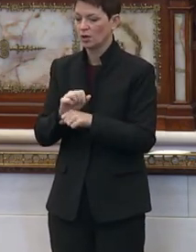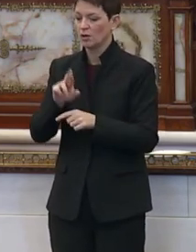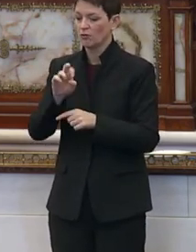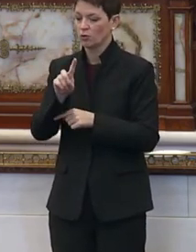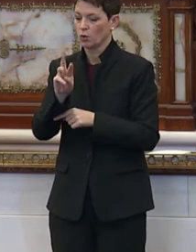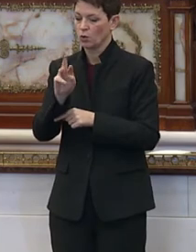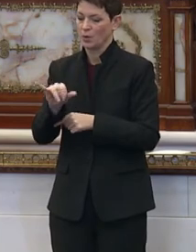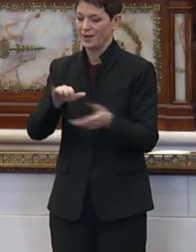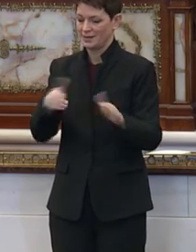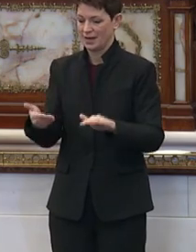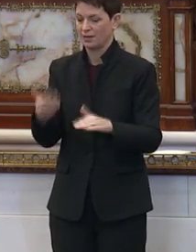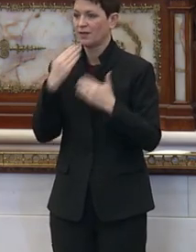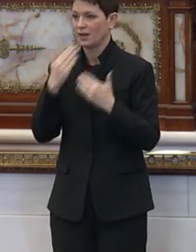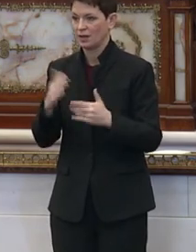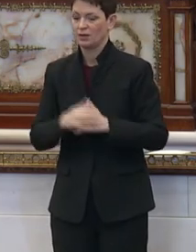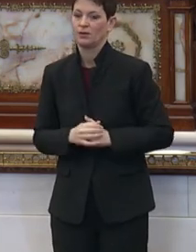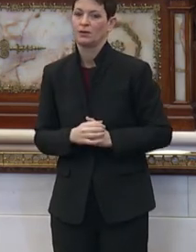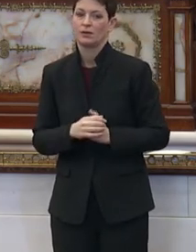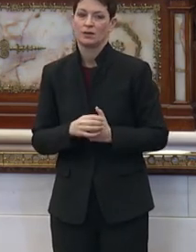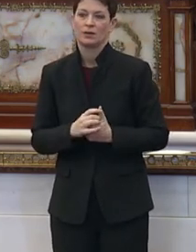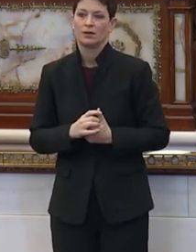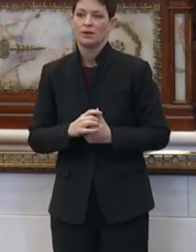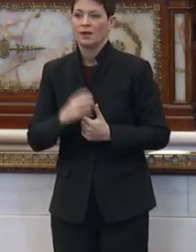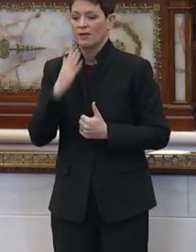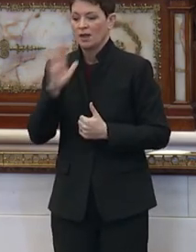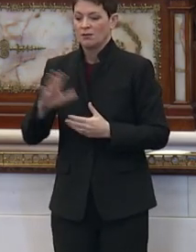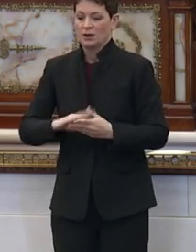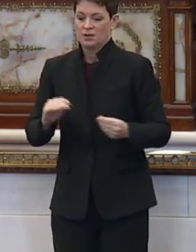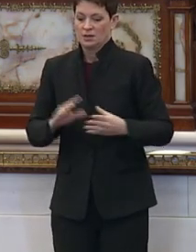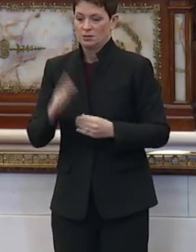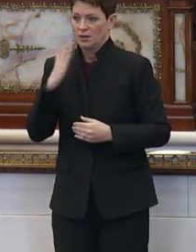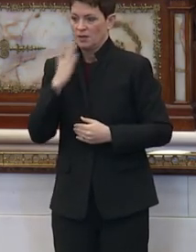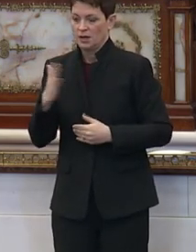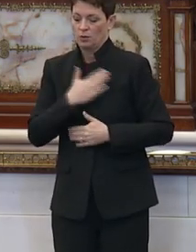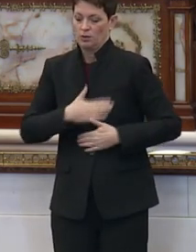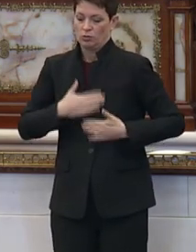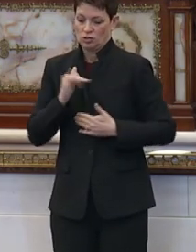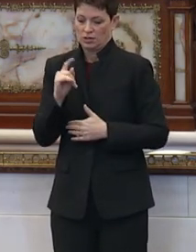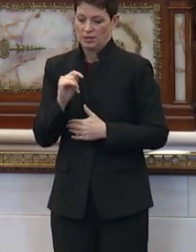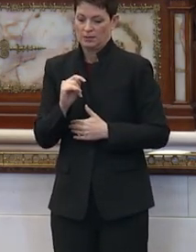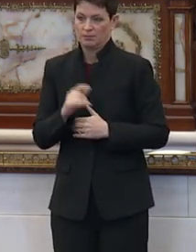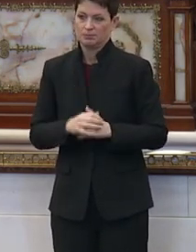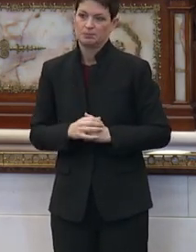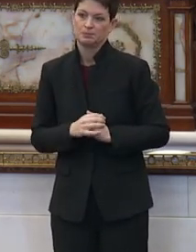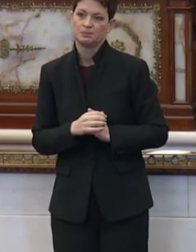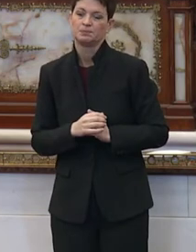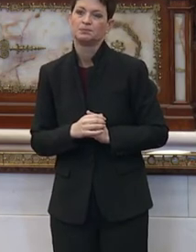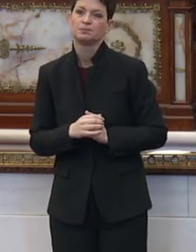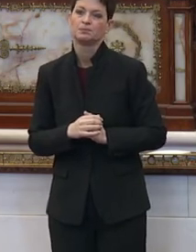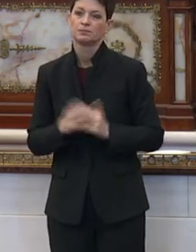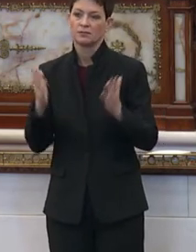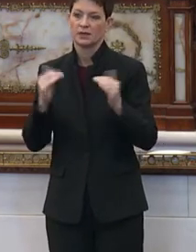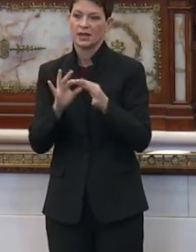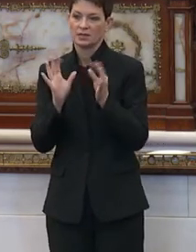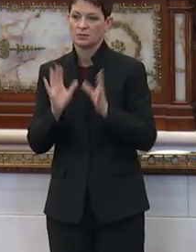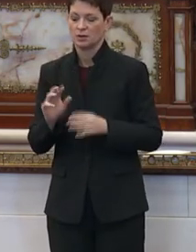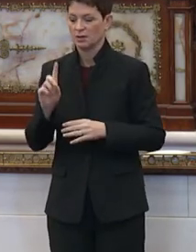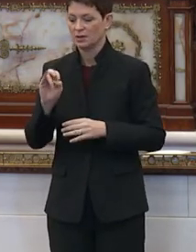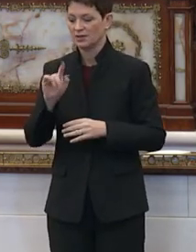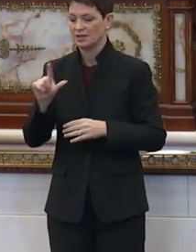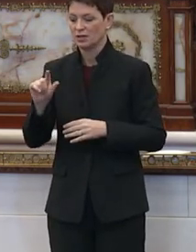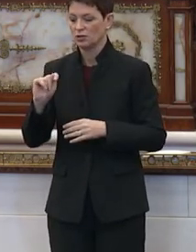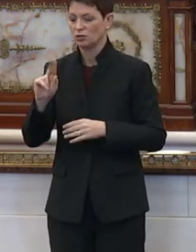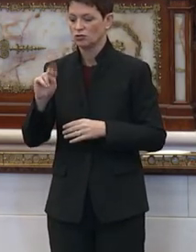death. Thank you. Thank you for your testimony. We appreciate it. The next speaker is